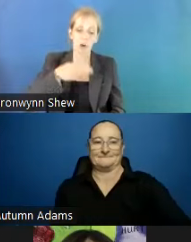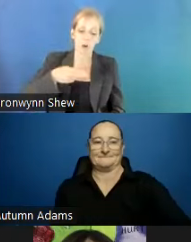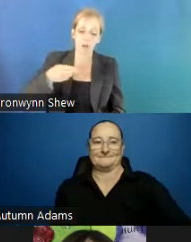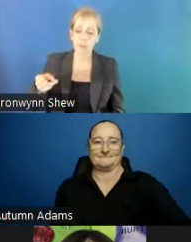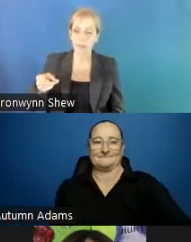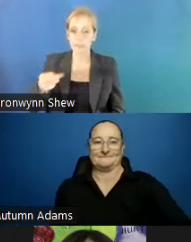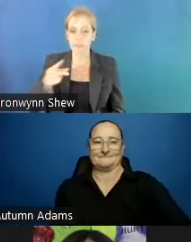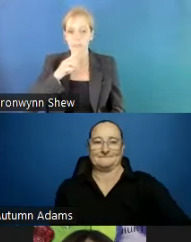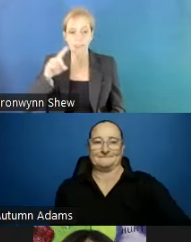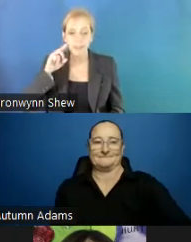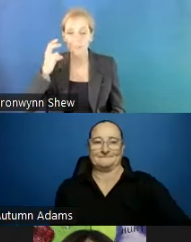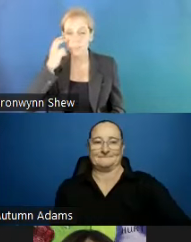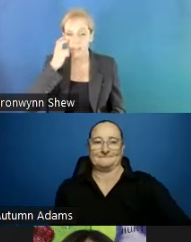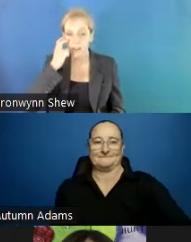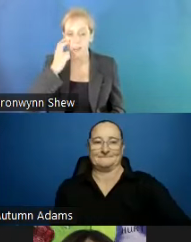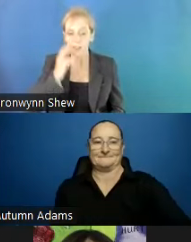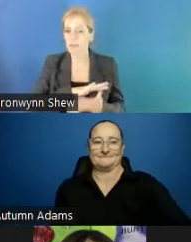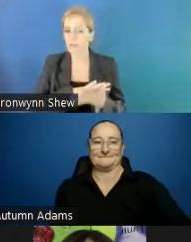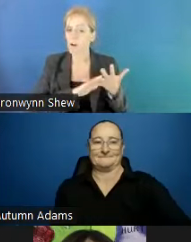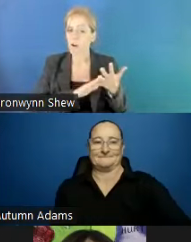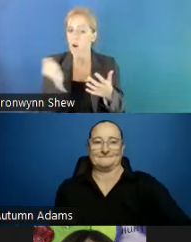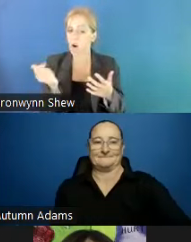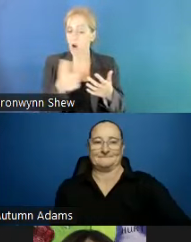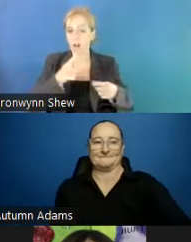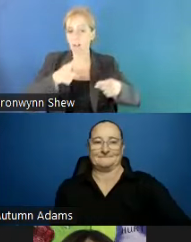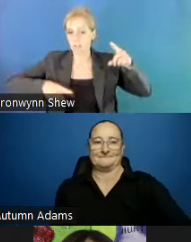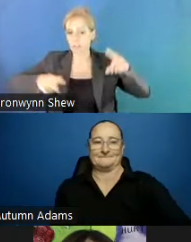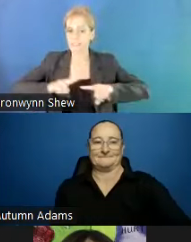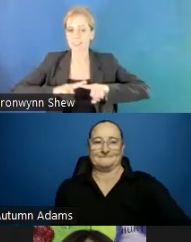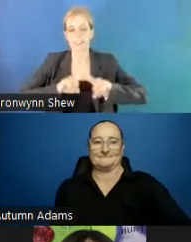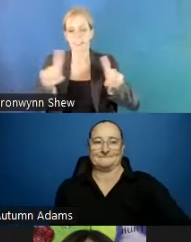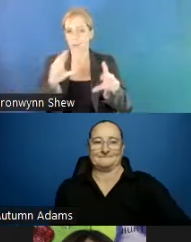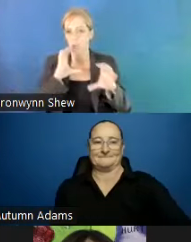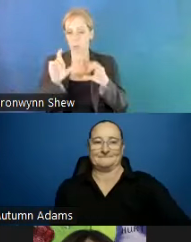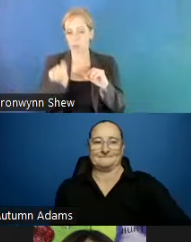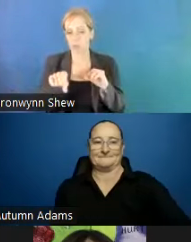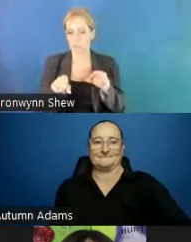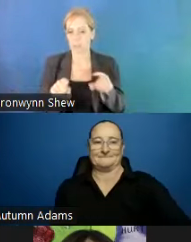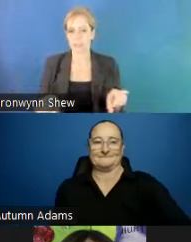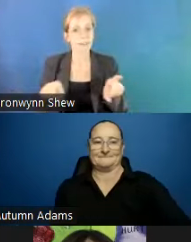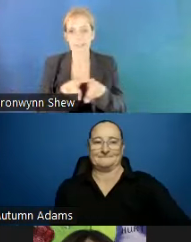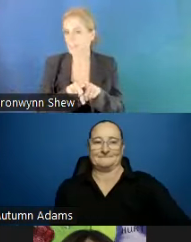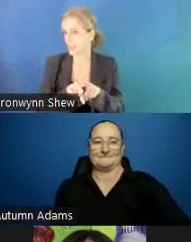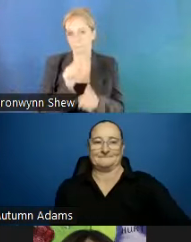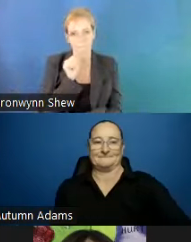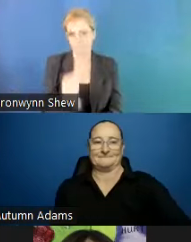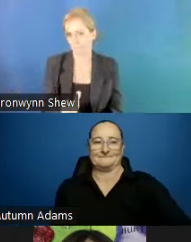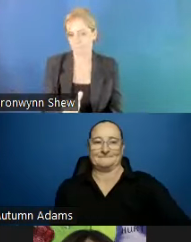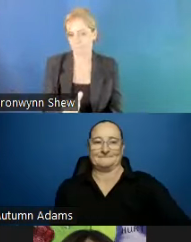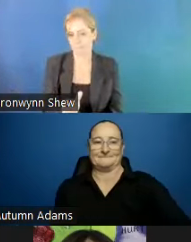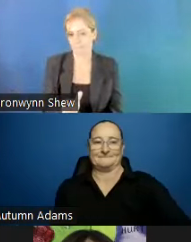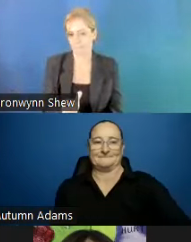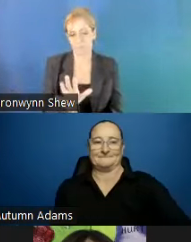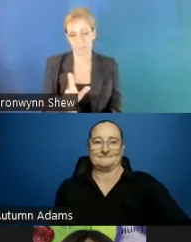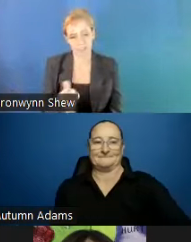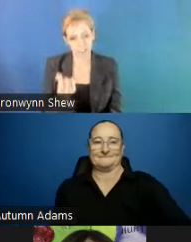these people, their communication needs are not going to be the same. I really want to emphasize, please